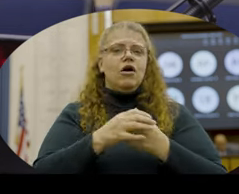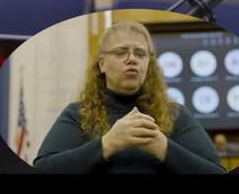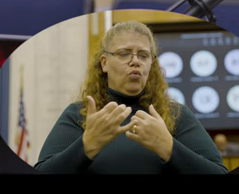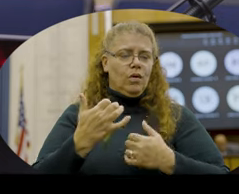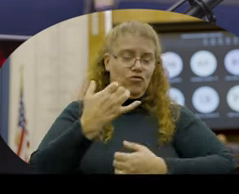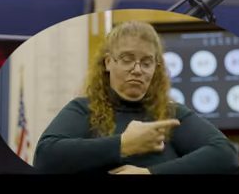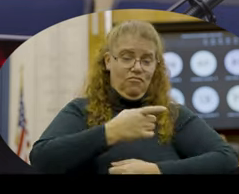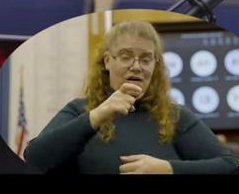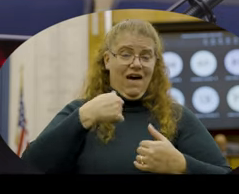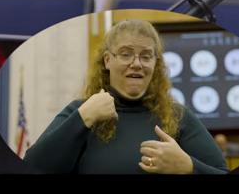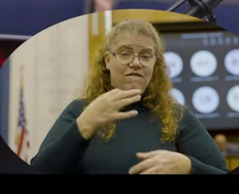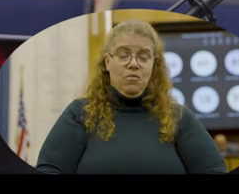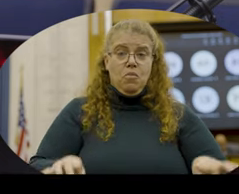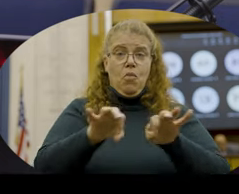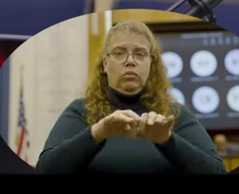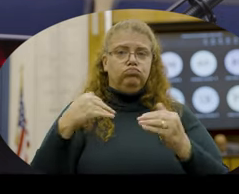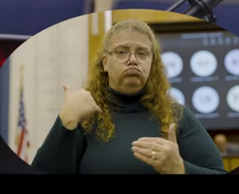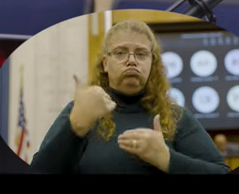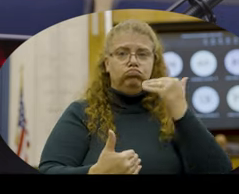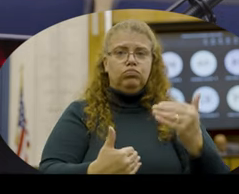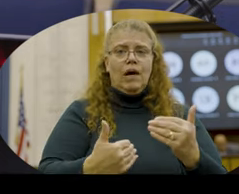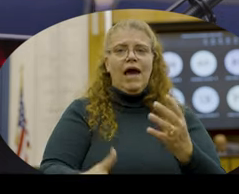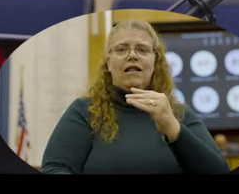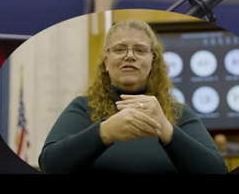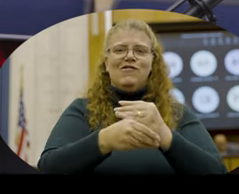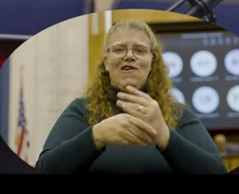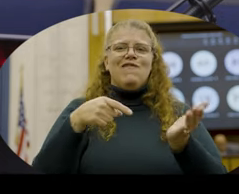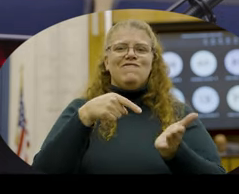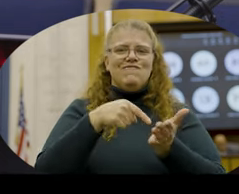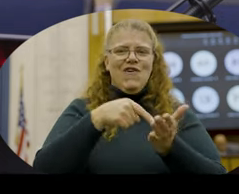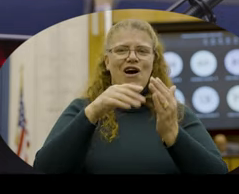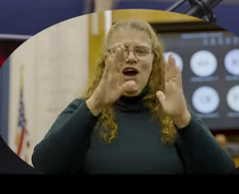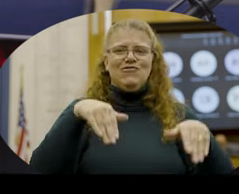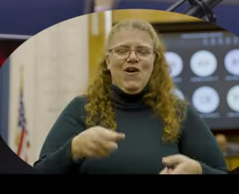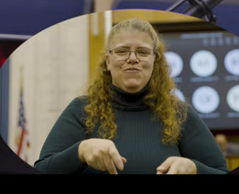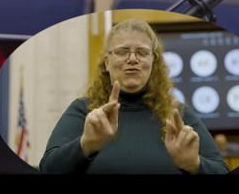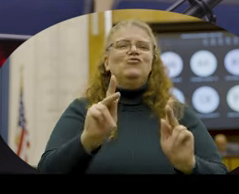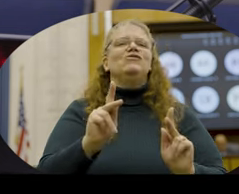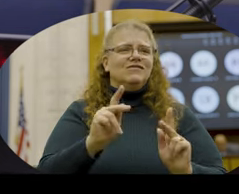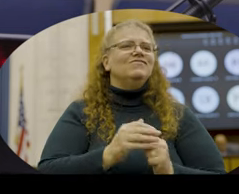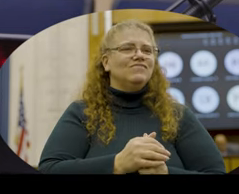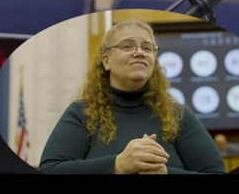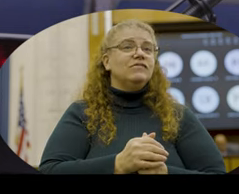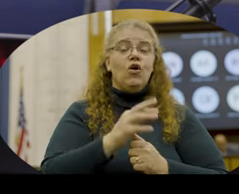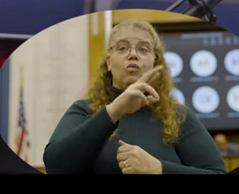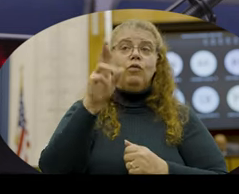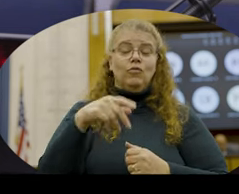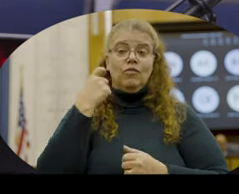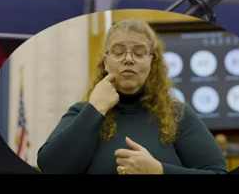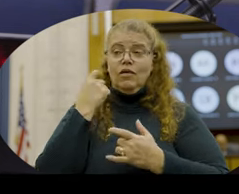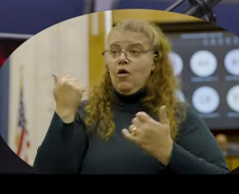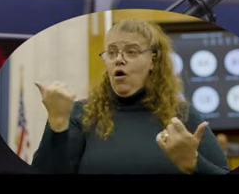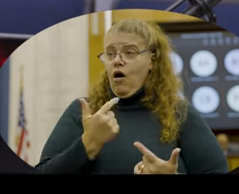are taking another critical step towards providing additional affordable housing opportunities. Richmond, just like other